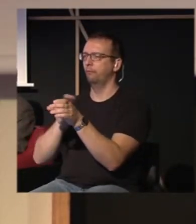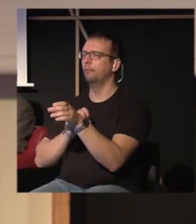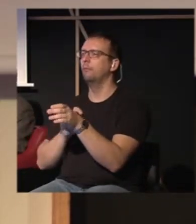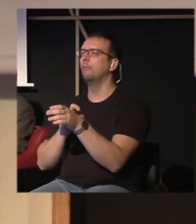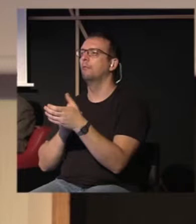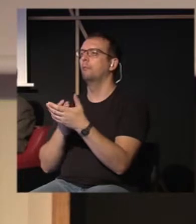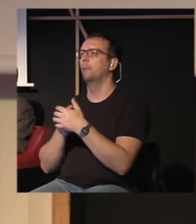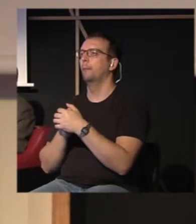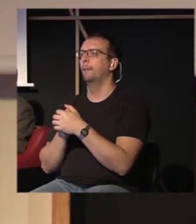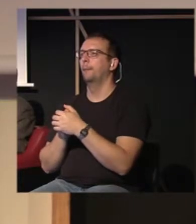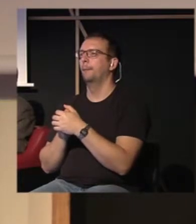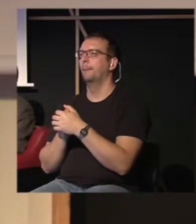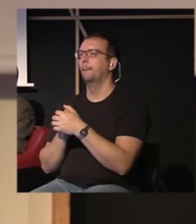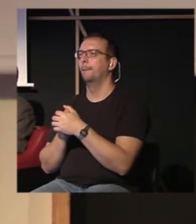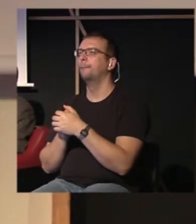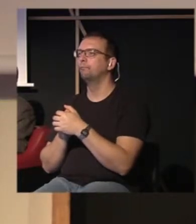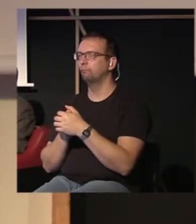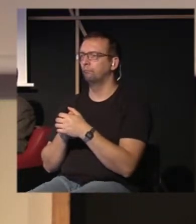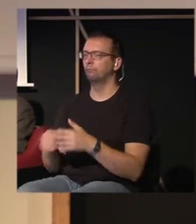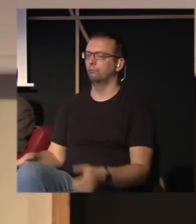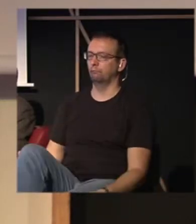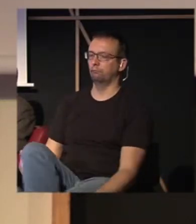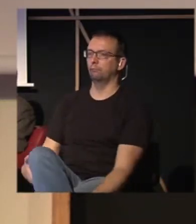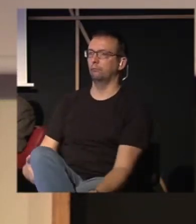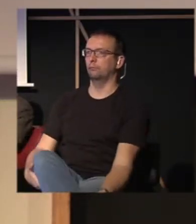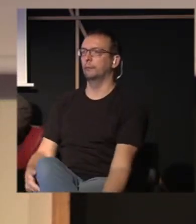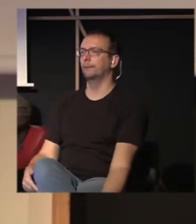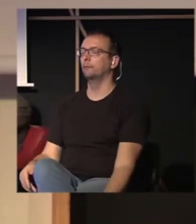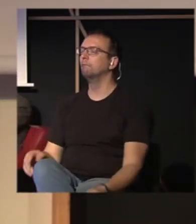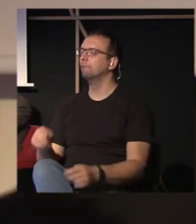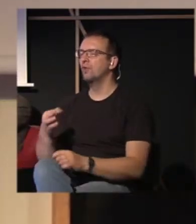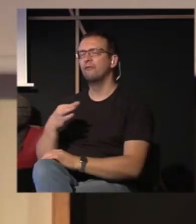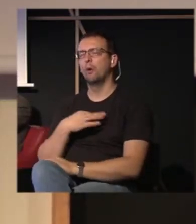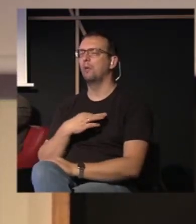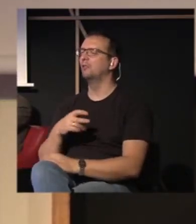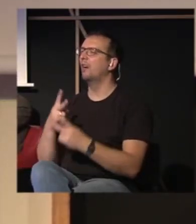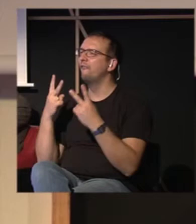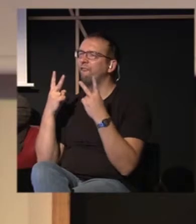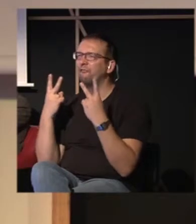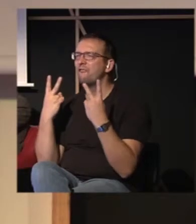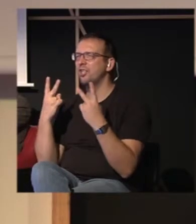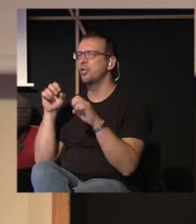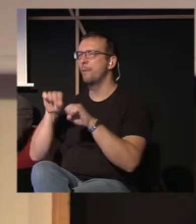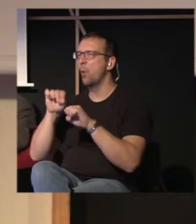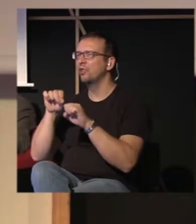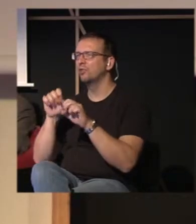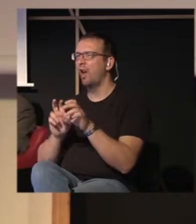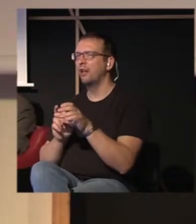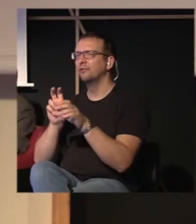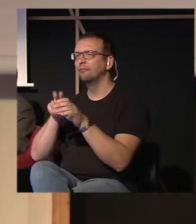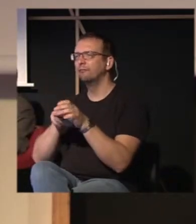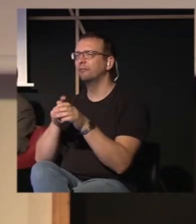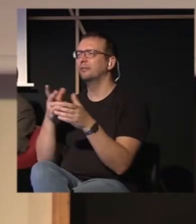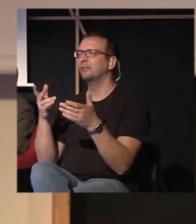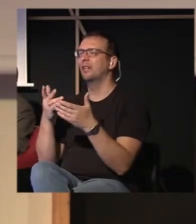opportunity for me that I couldn't really refuse. It combined both of my real passions in life, which is accessibility and the improvement around